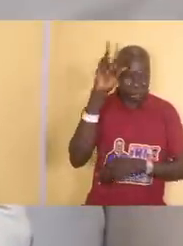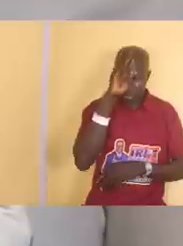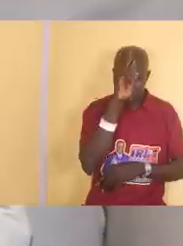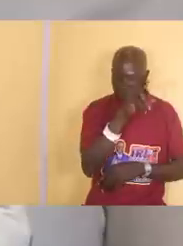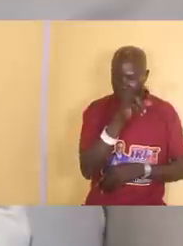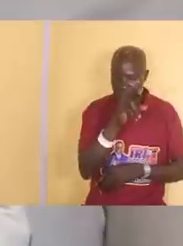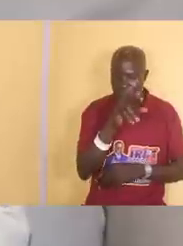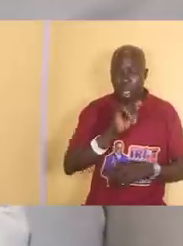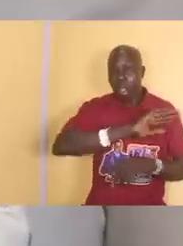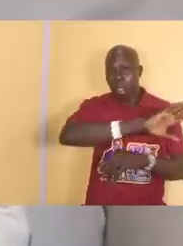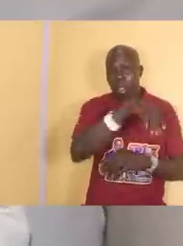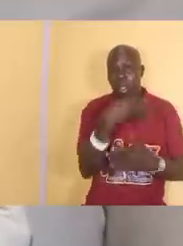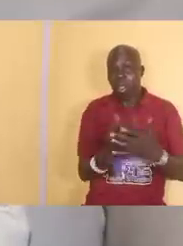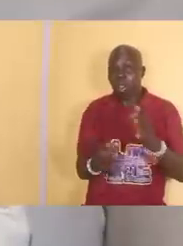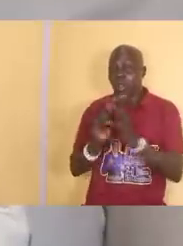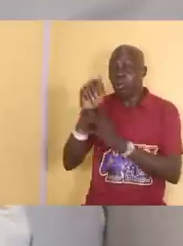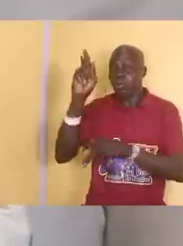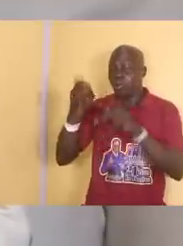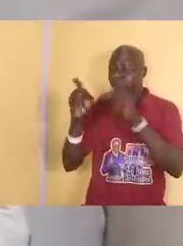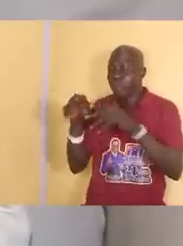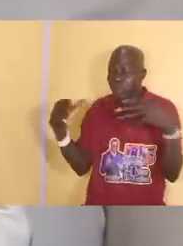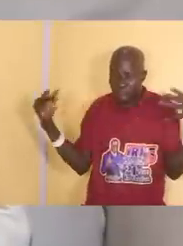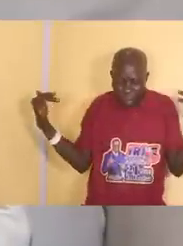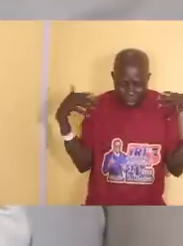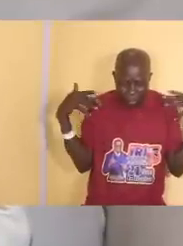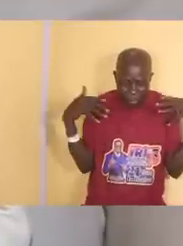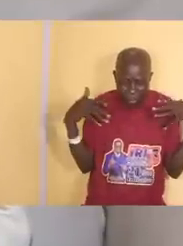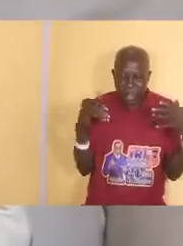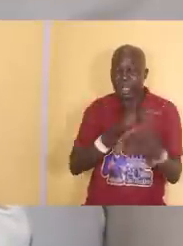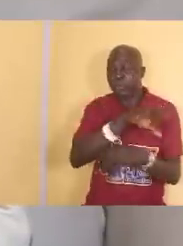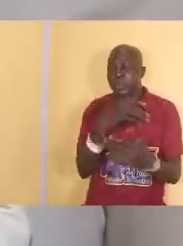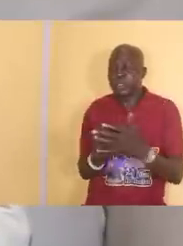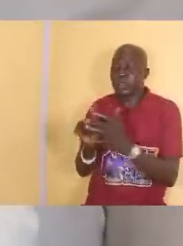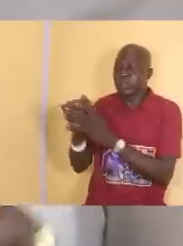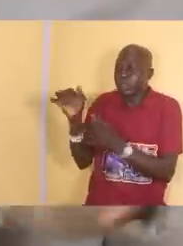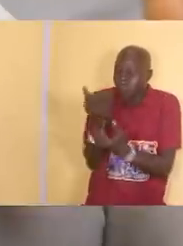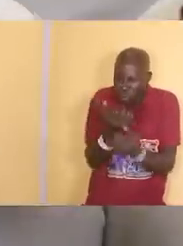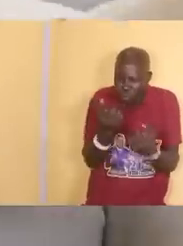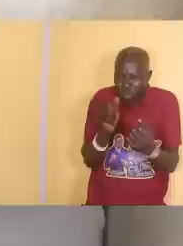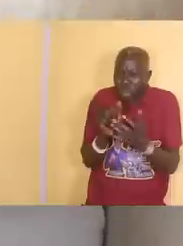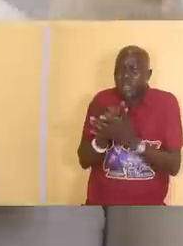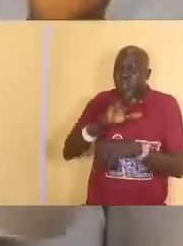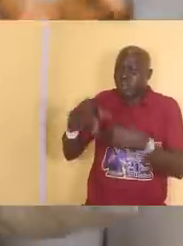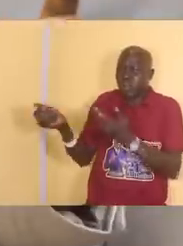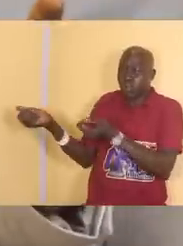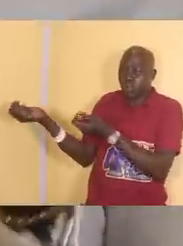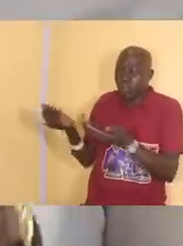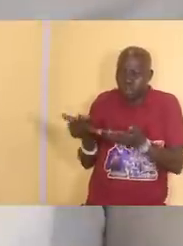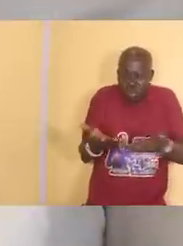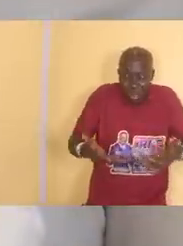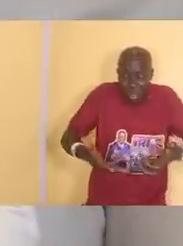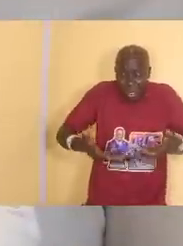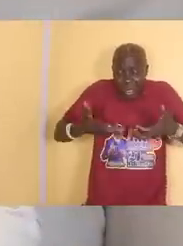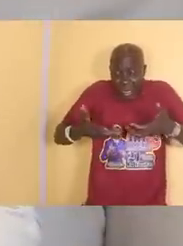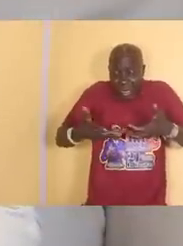lizi sa gbogbo iwo to nbe to sojo all of you that you are afraid you are being panic bo se ma gbe eru to wa ni waju re